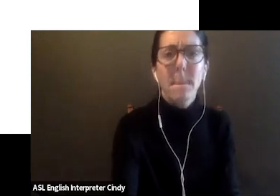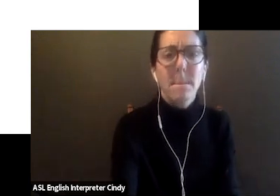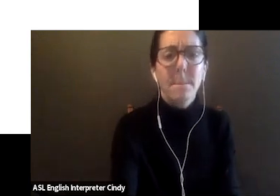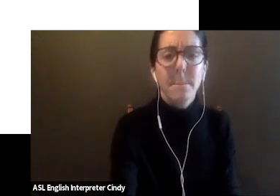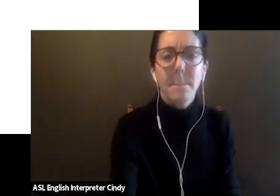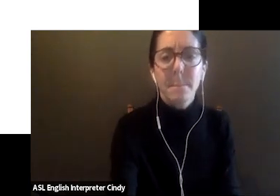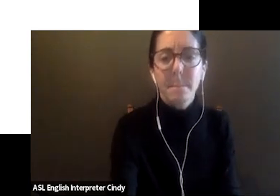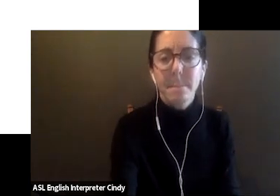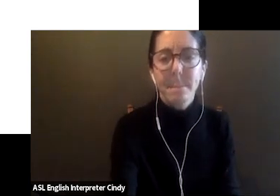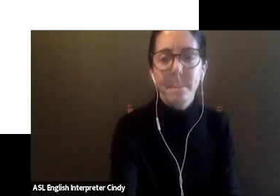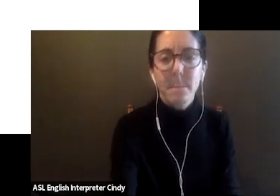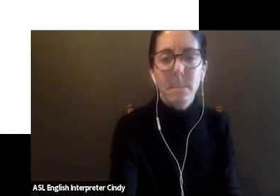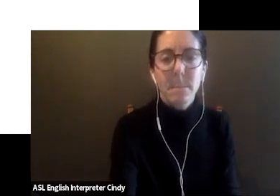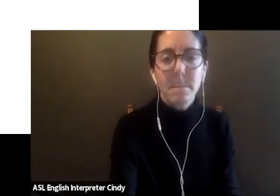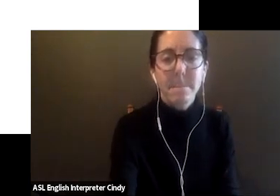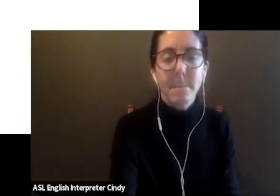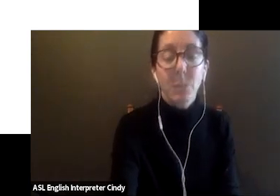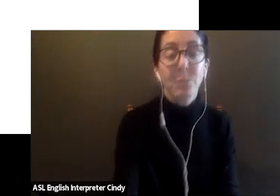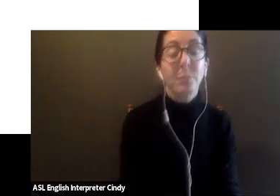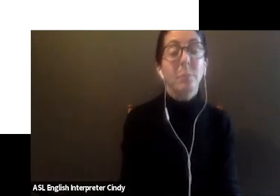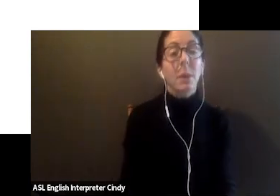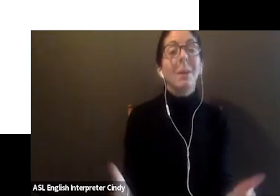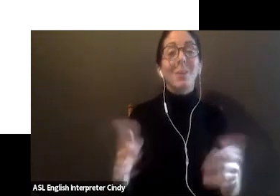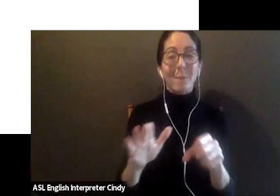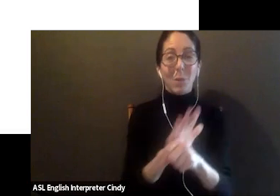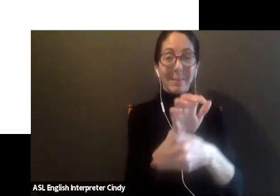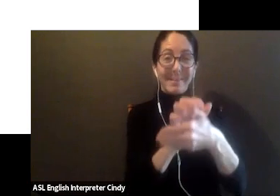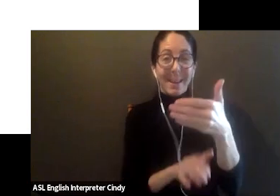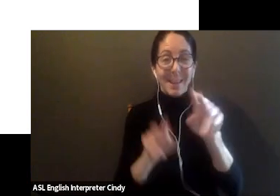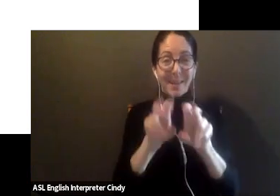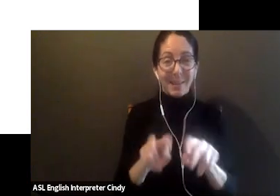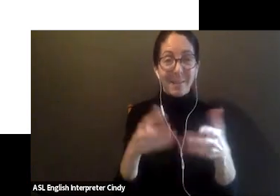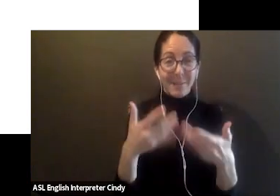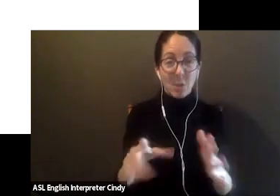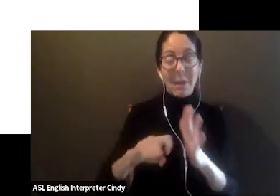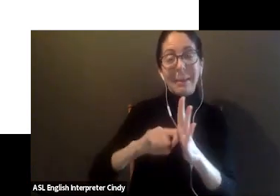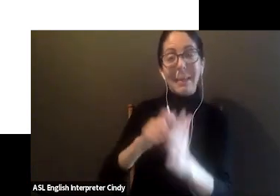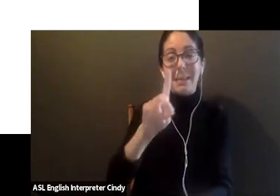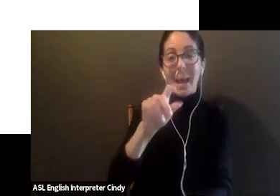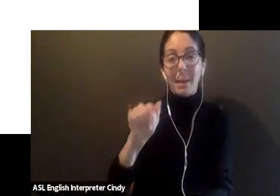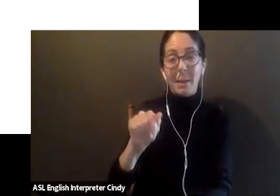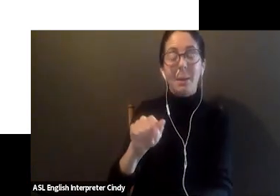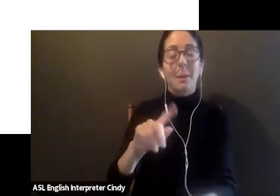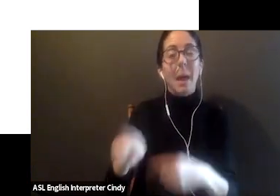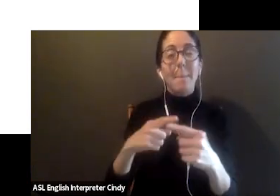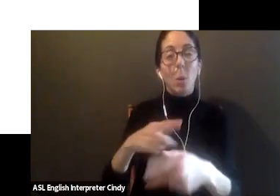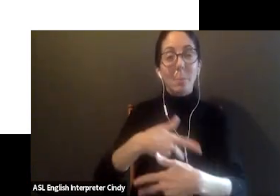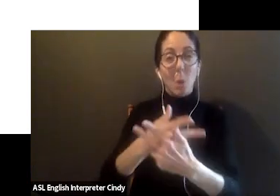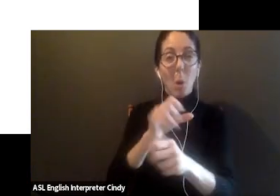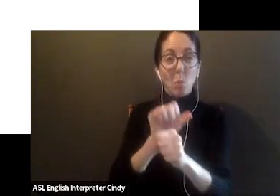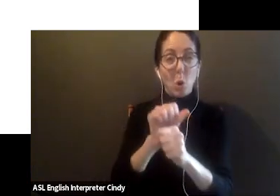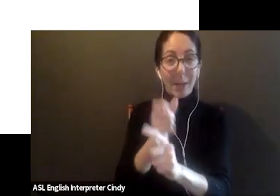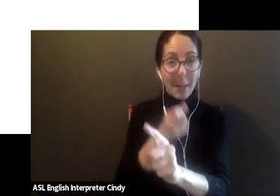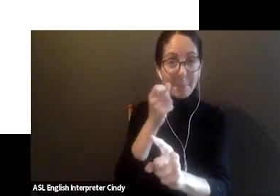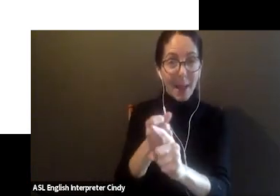So once we've completed the full text analysis, key data about the impact of remote work will be